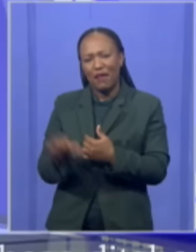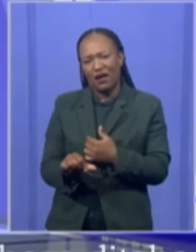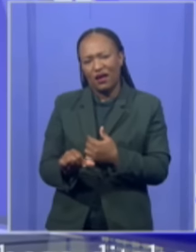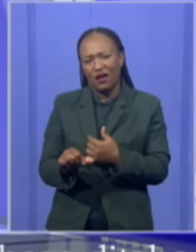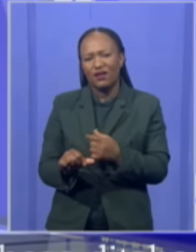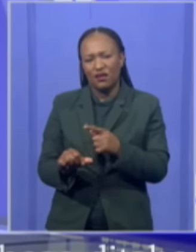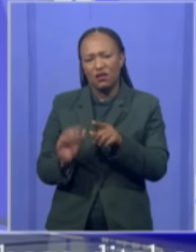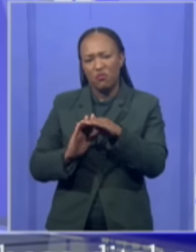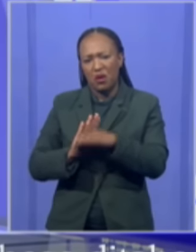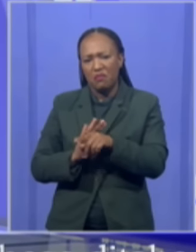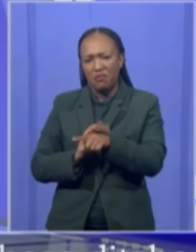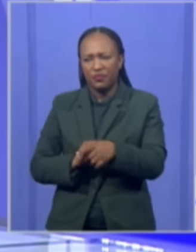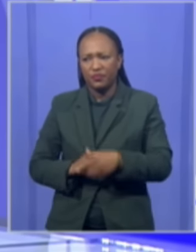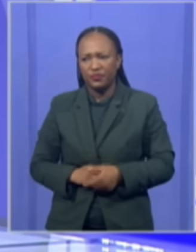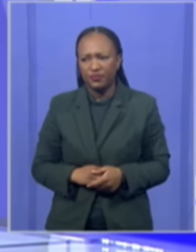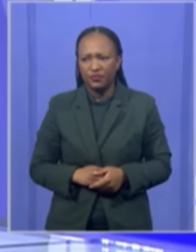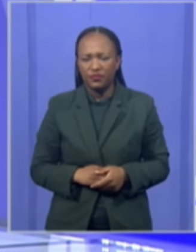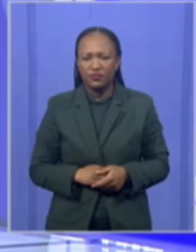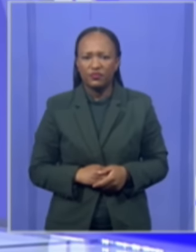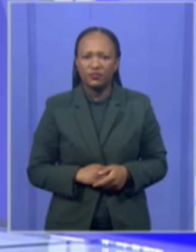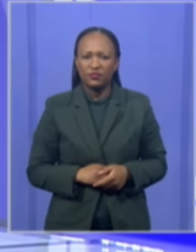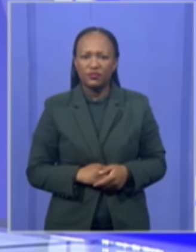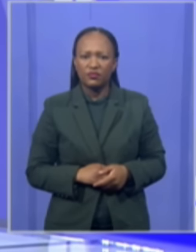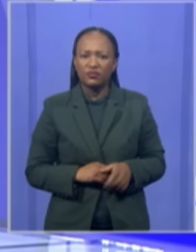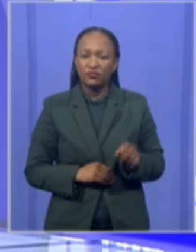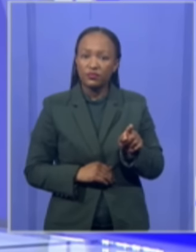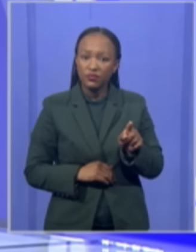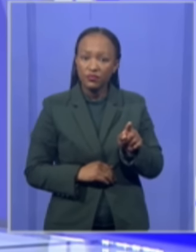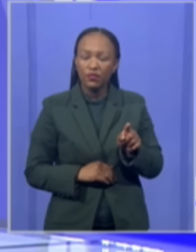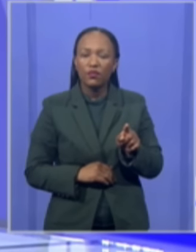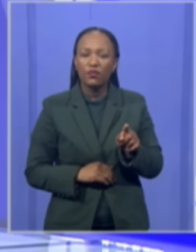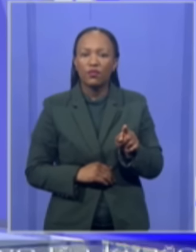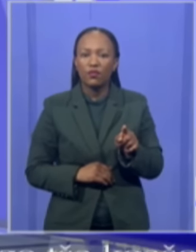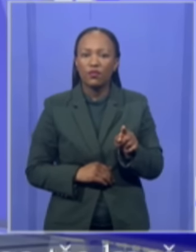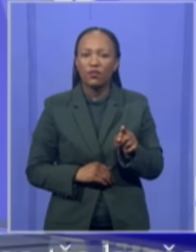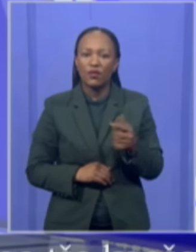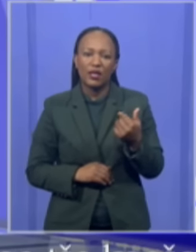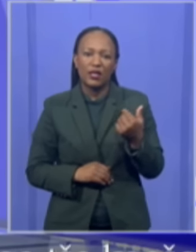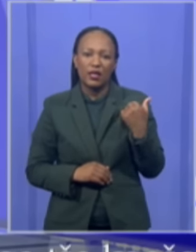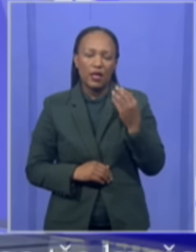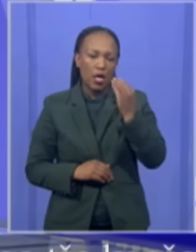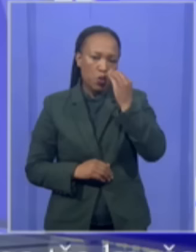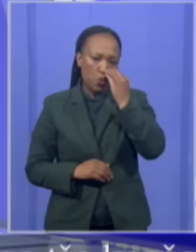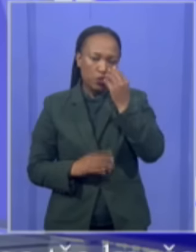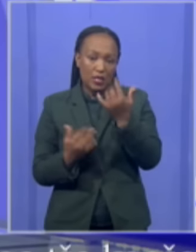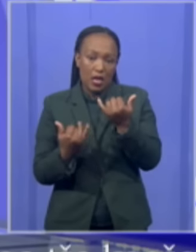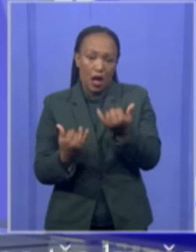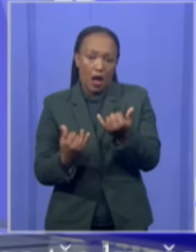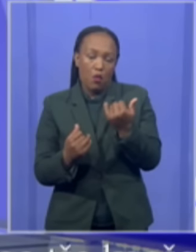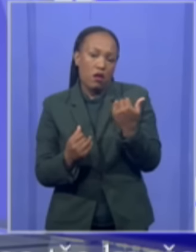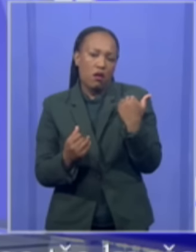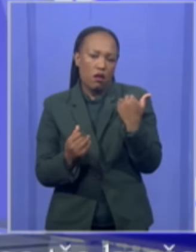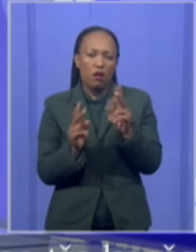bolelwa ka tsošološo Clayson o bona phapang magareng ka mokgwa o e leng gore go begwa ditaba ka bjale le kua morago ka nako